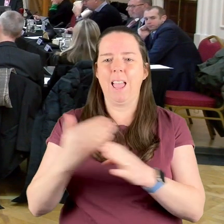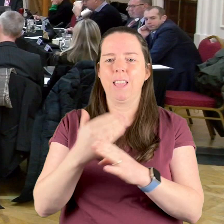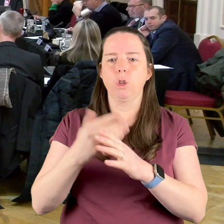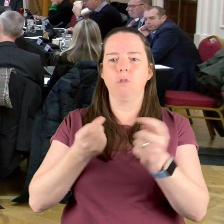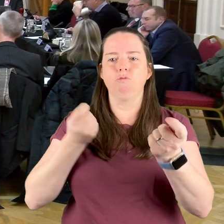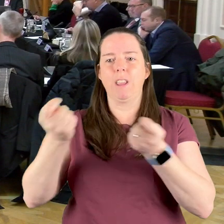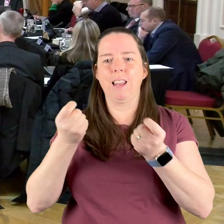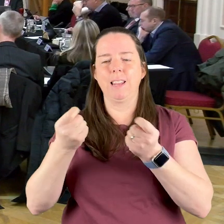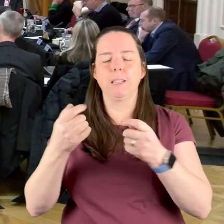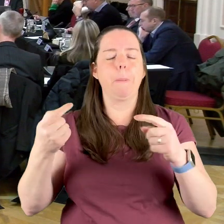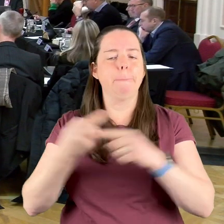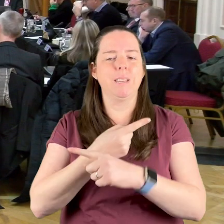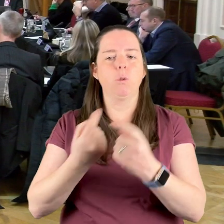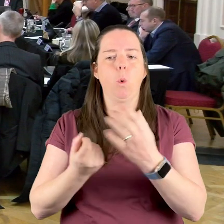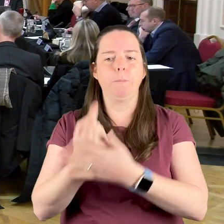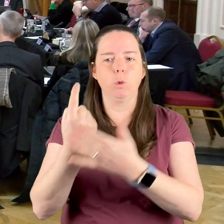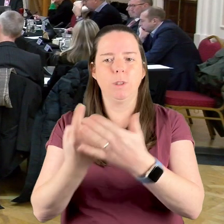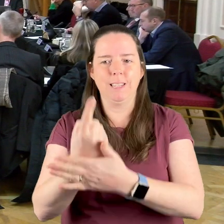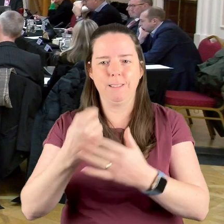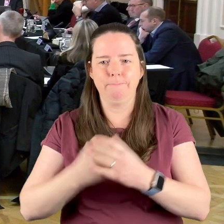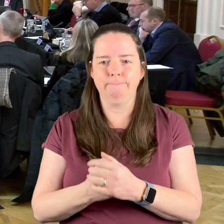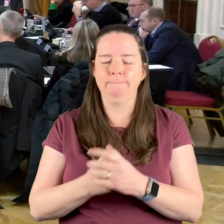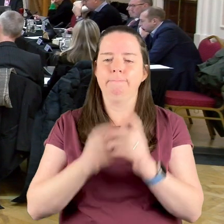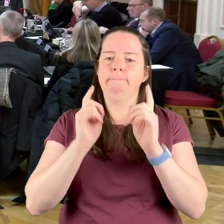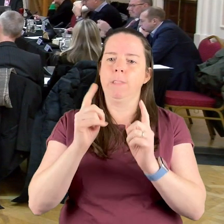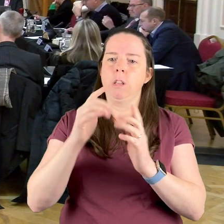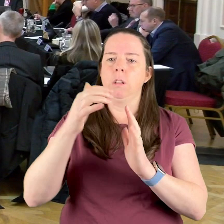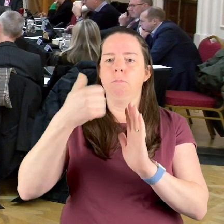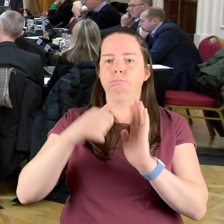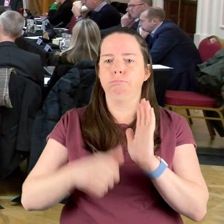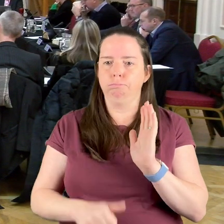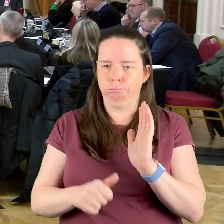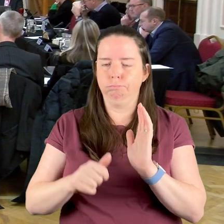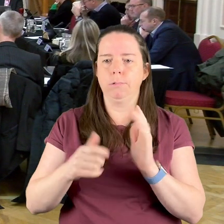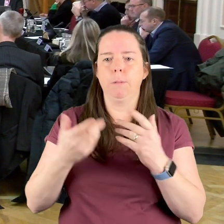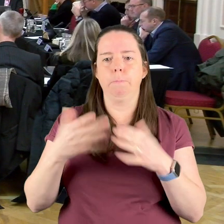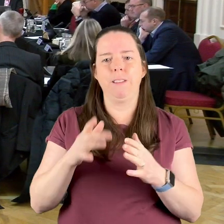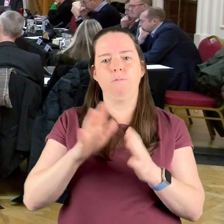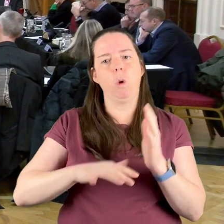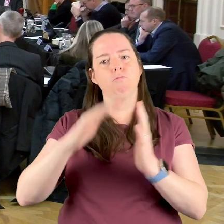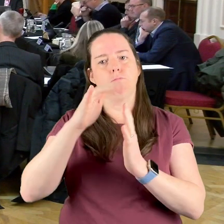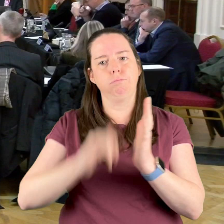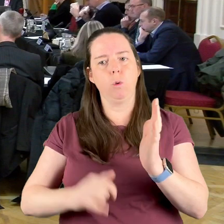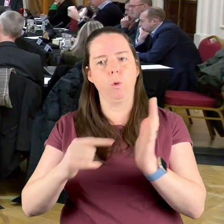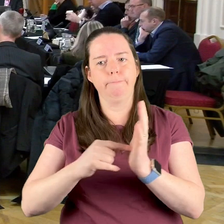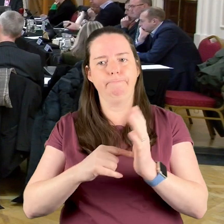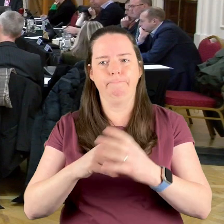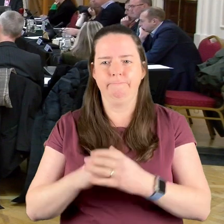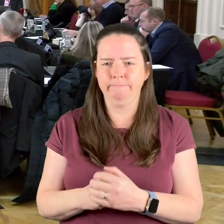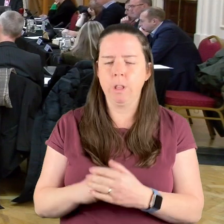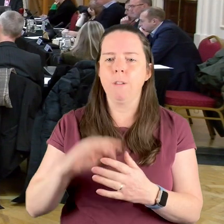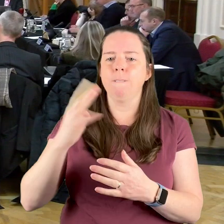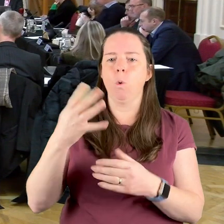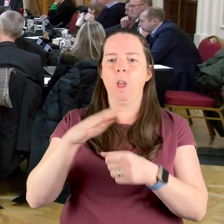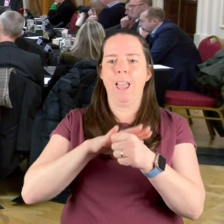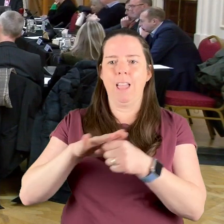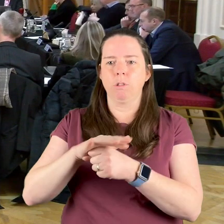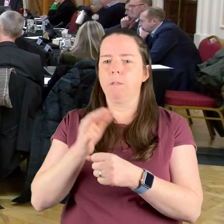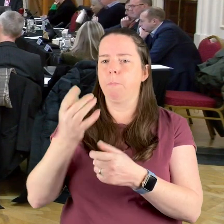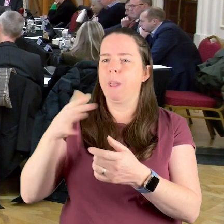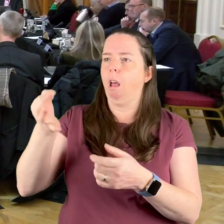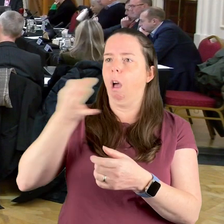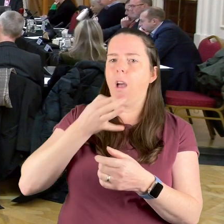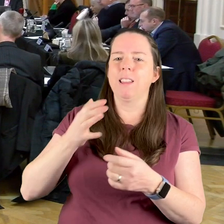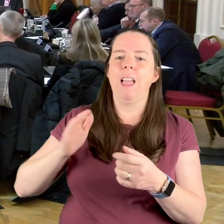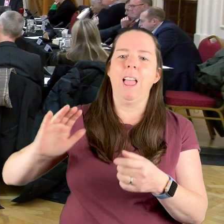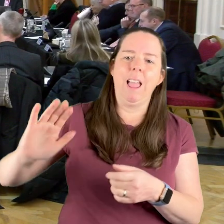action of regulators, and missed opportunities. So those are the key themes that came out of that report. And like I said, there are 4 areas where they've